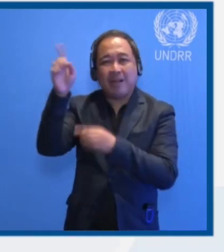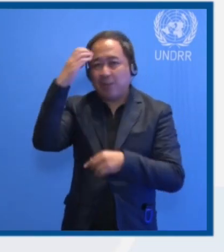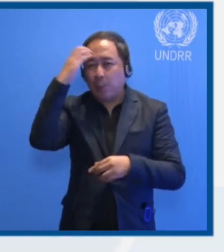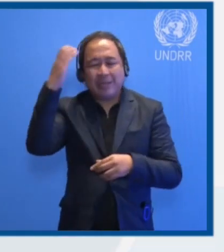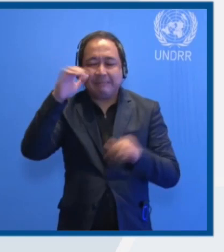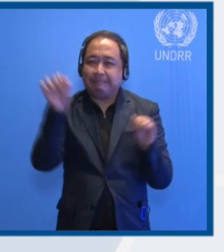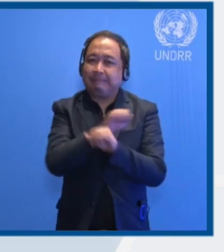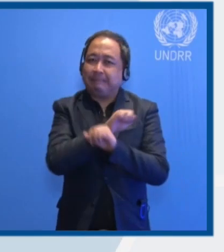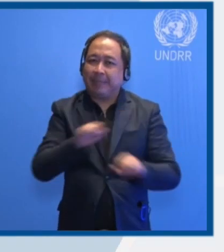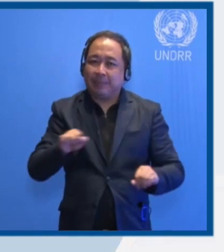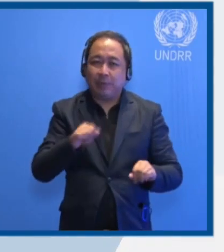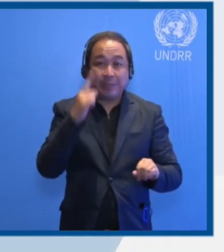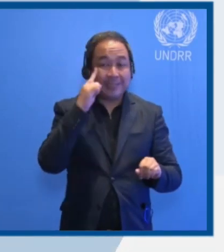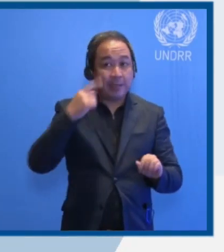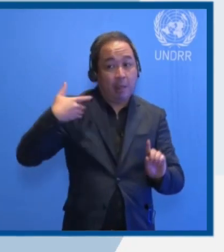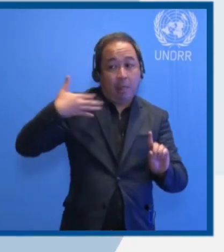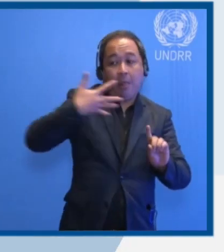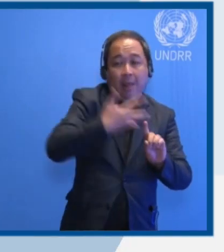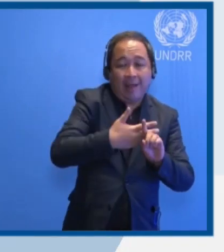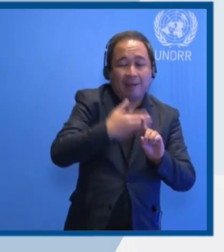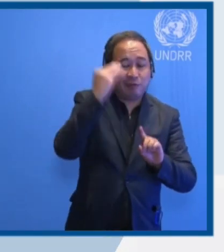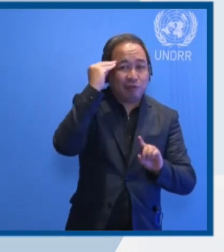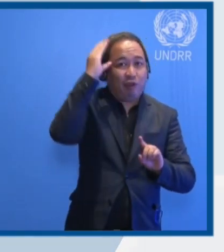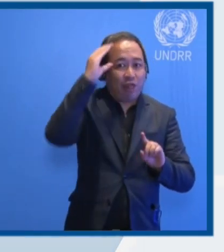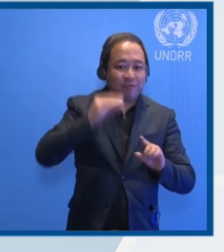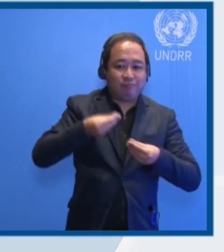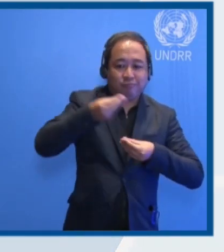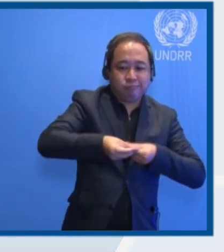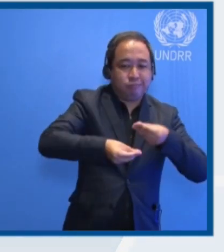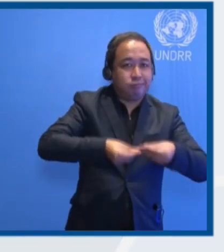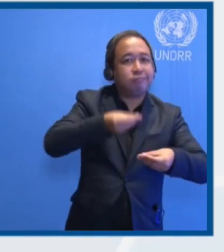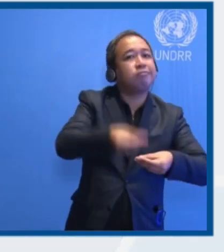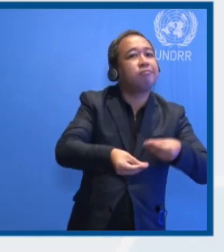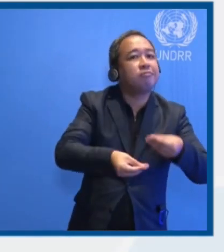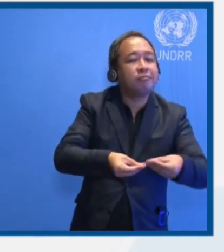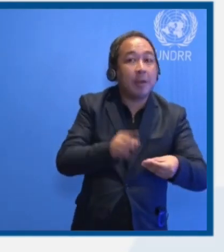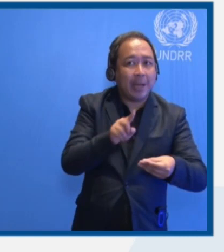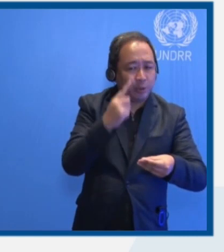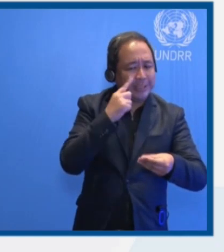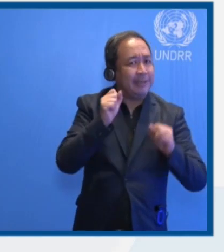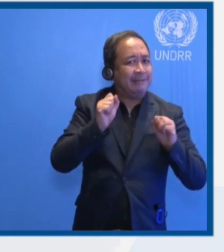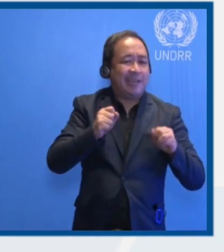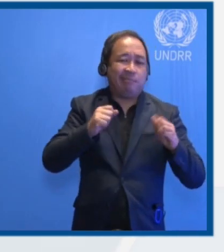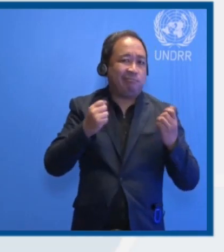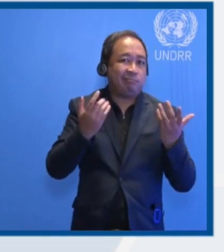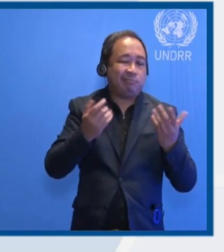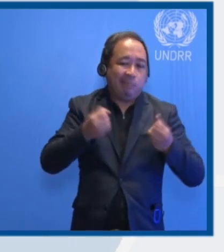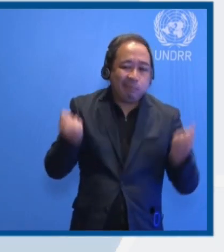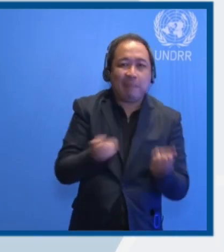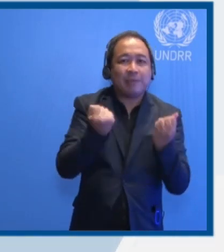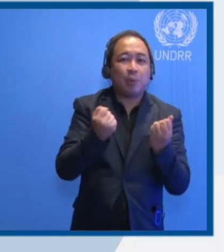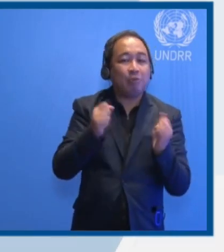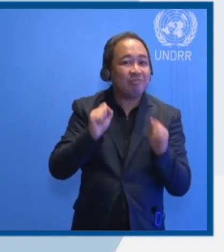the ancestral knowledge that has worked in that community over the centuries that could just be enhanced and made as a long-term